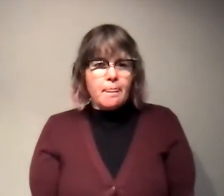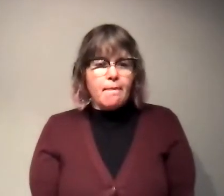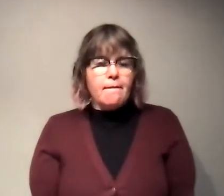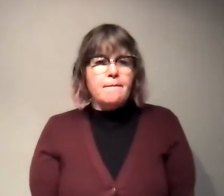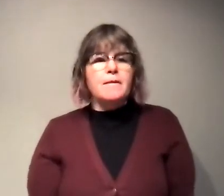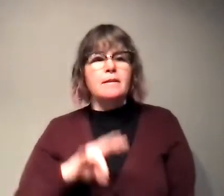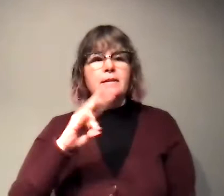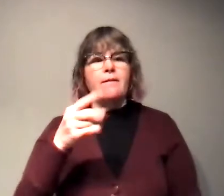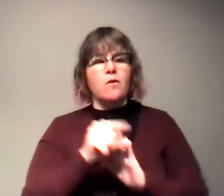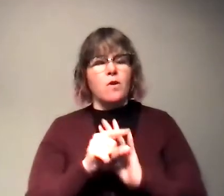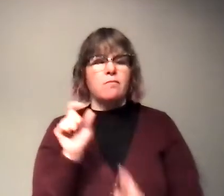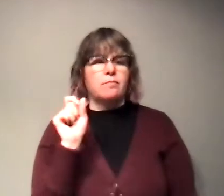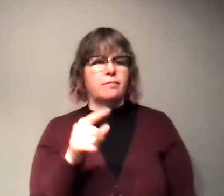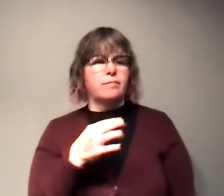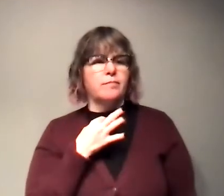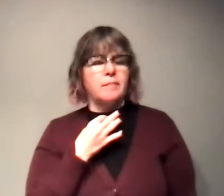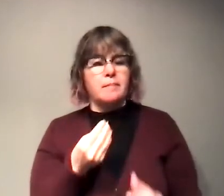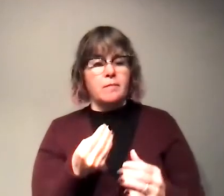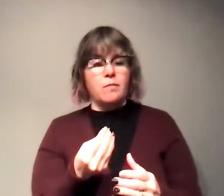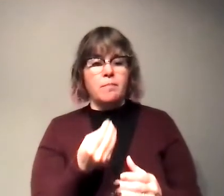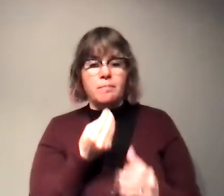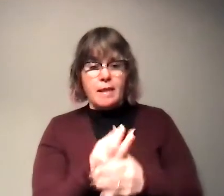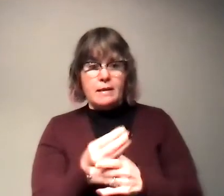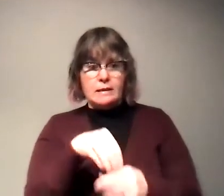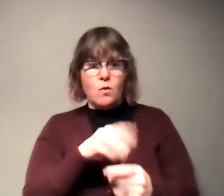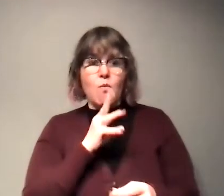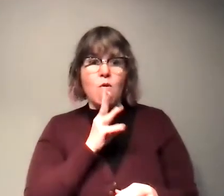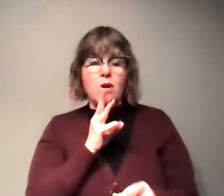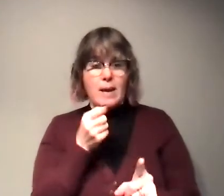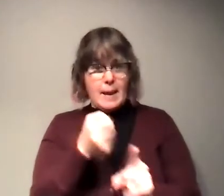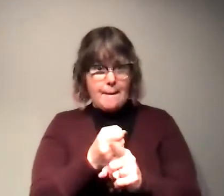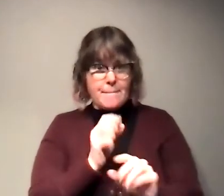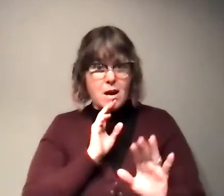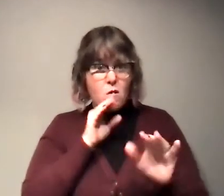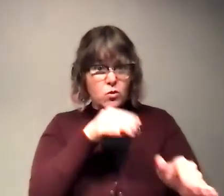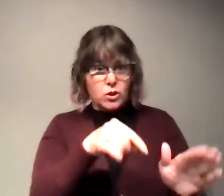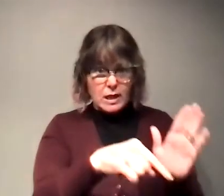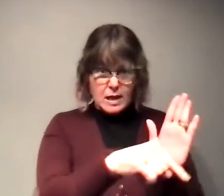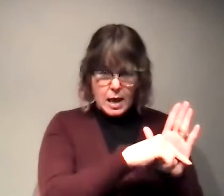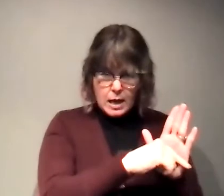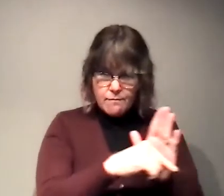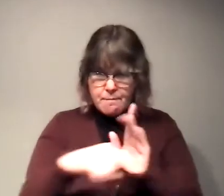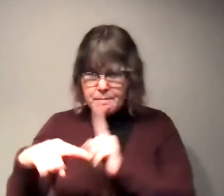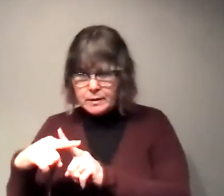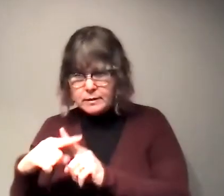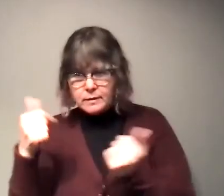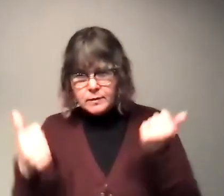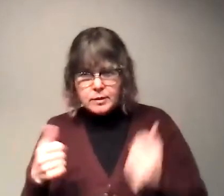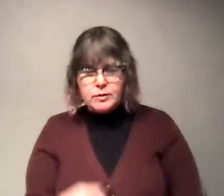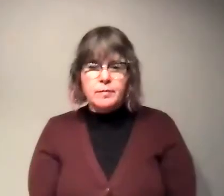seventh grader question. Do plants in the water affect the ocean in a bad or a good way?